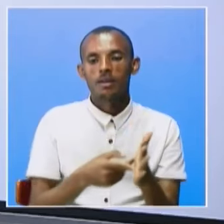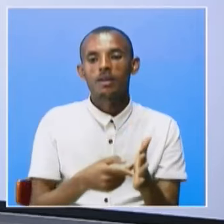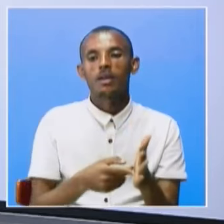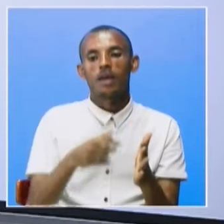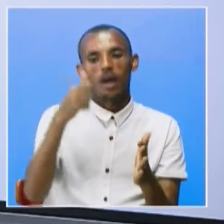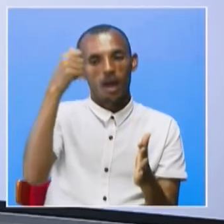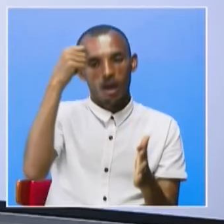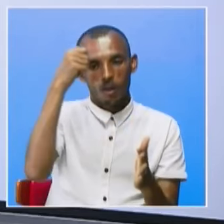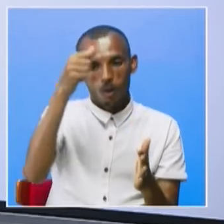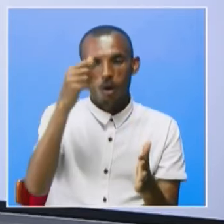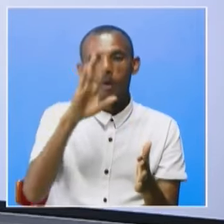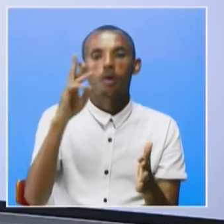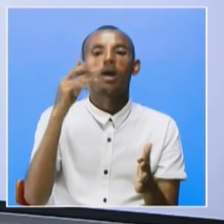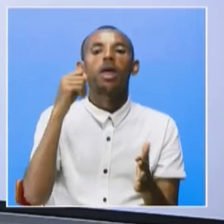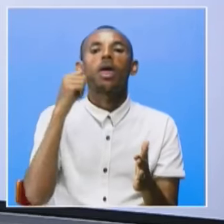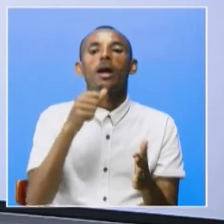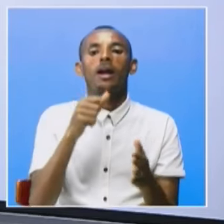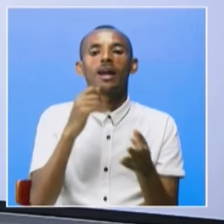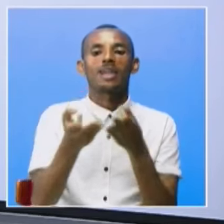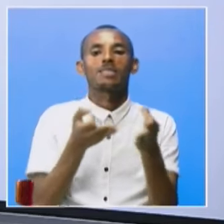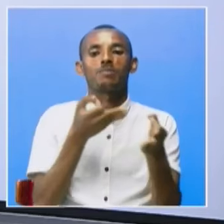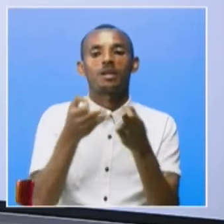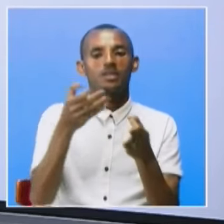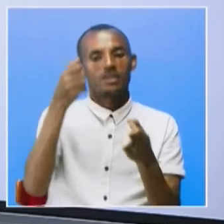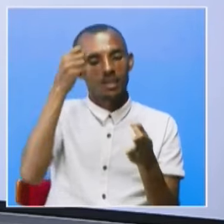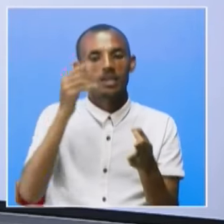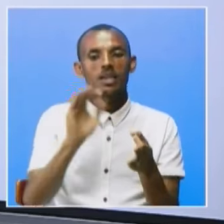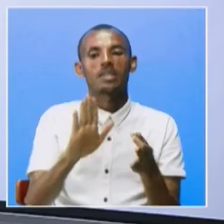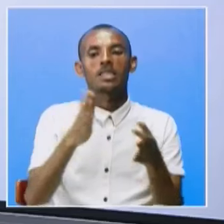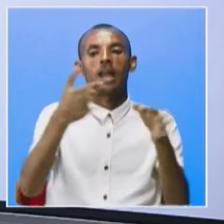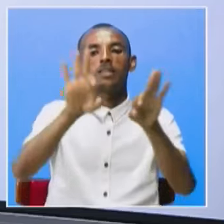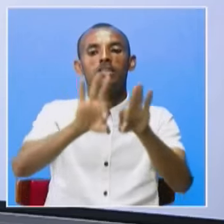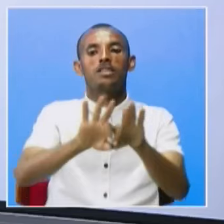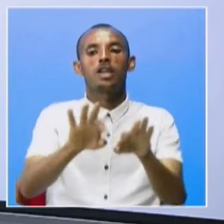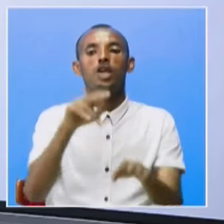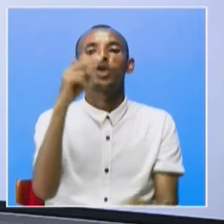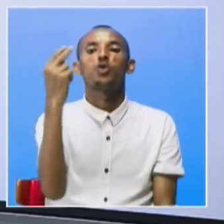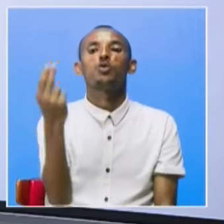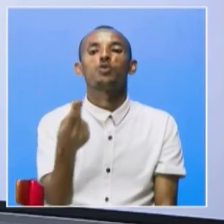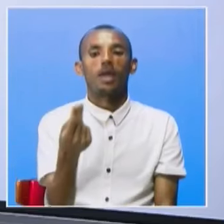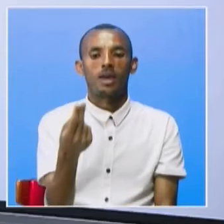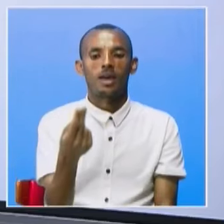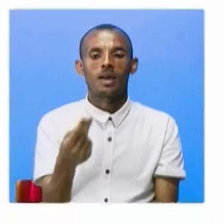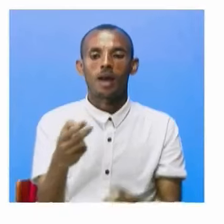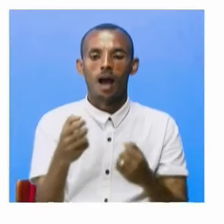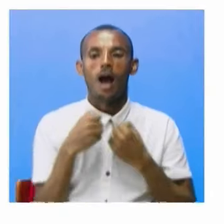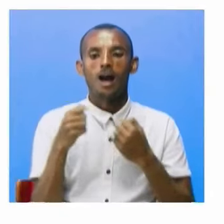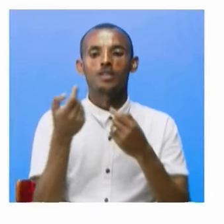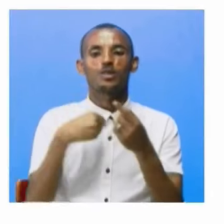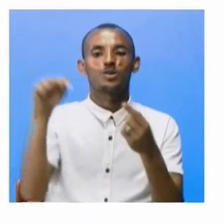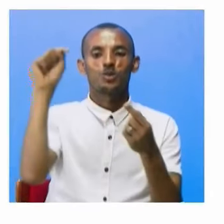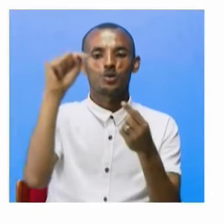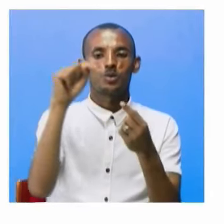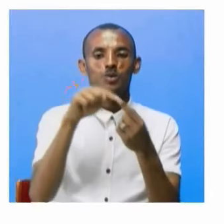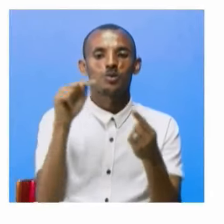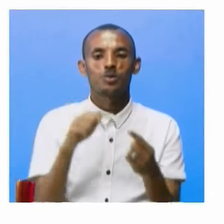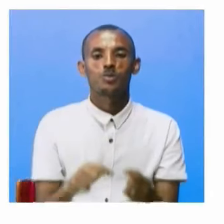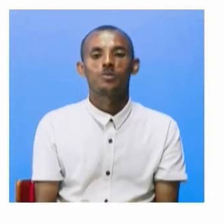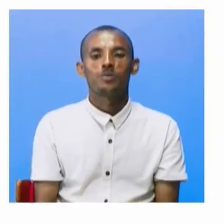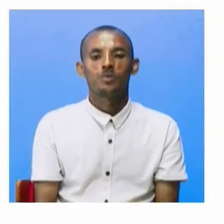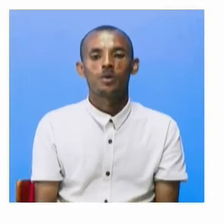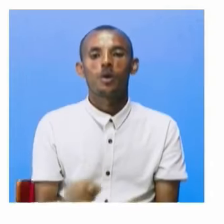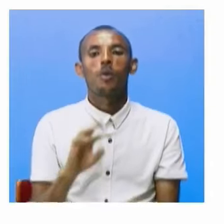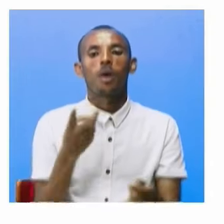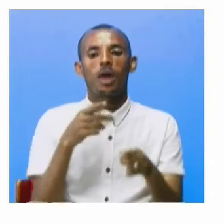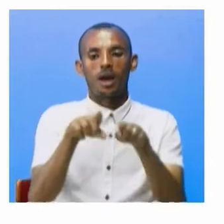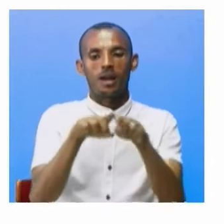boy, can express his or her necessity using has to, right? We agreed on that.